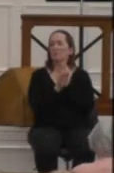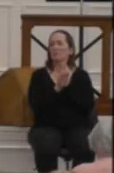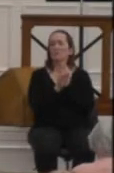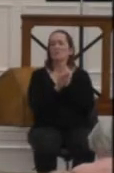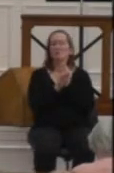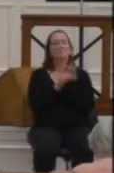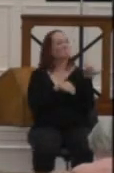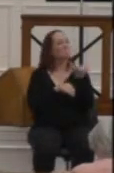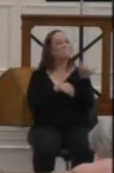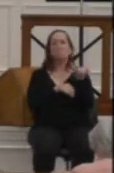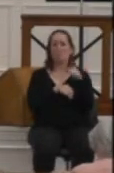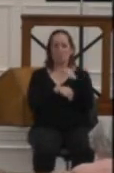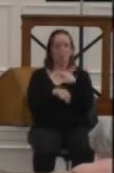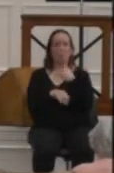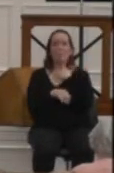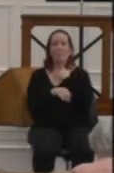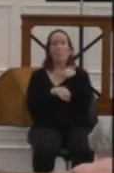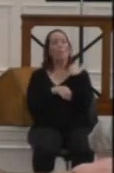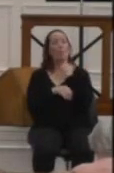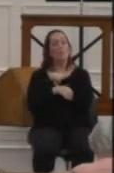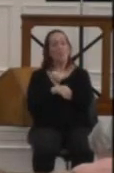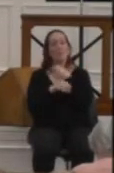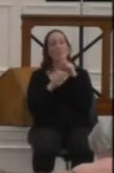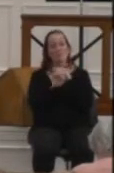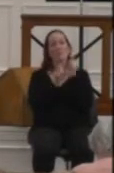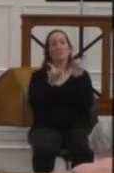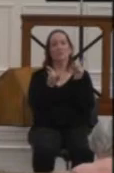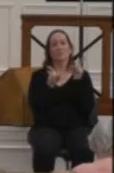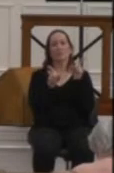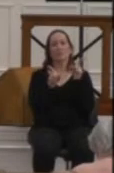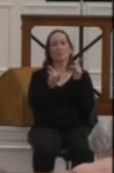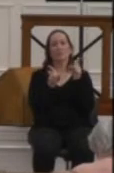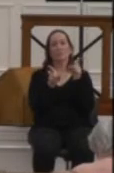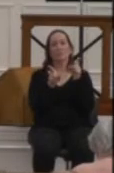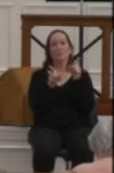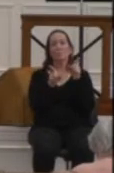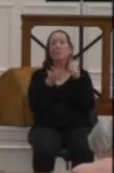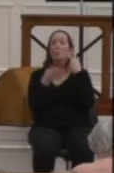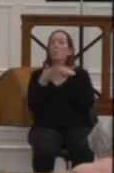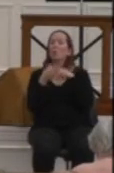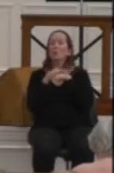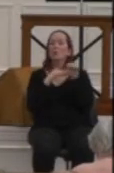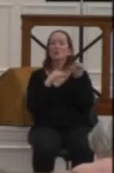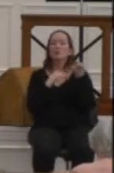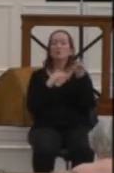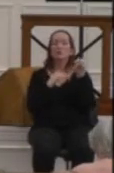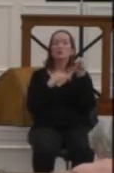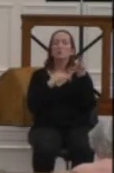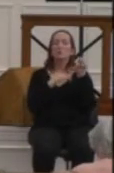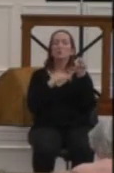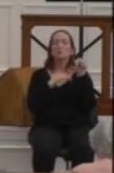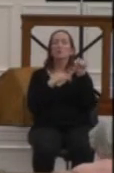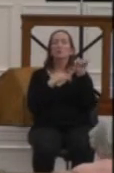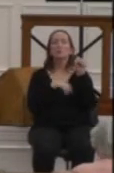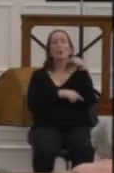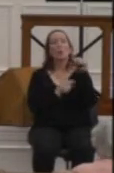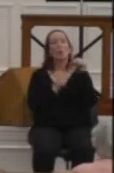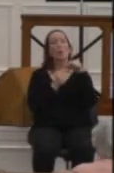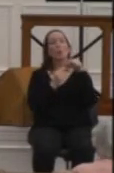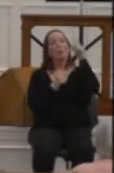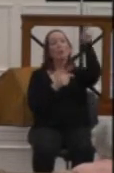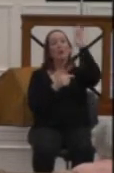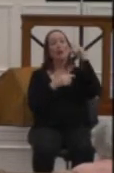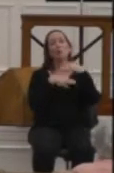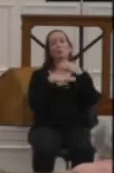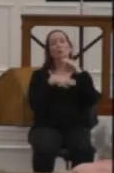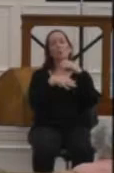I. We're different. When you read in Genesis, when God created, he created the